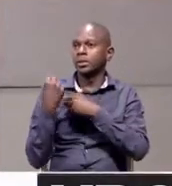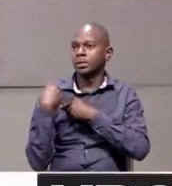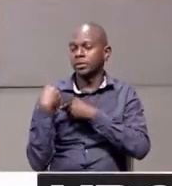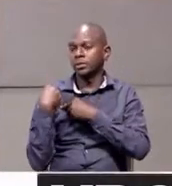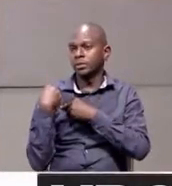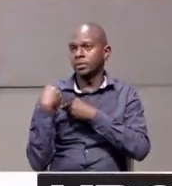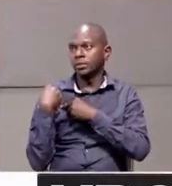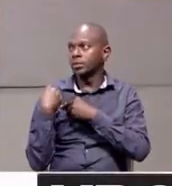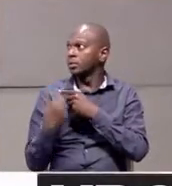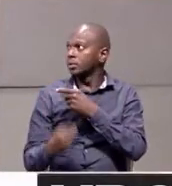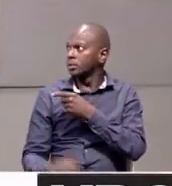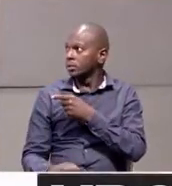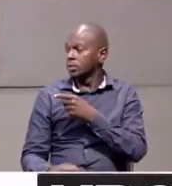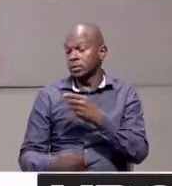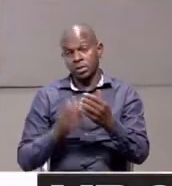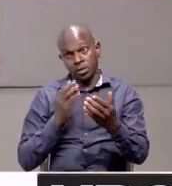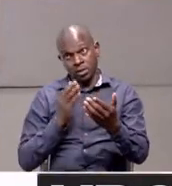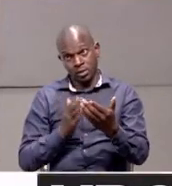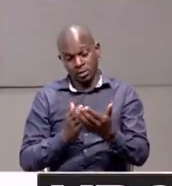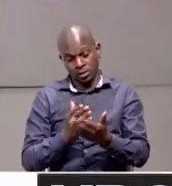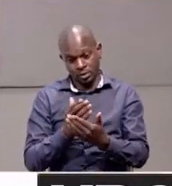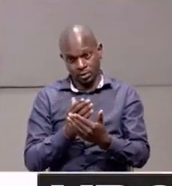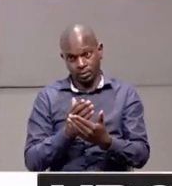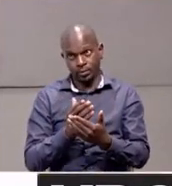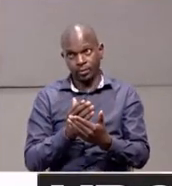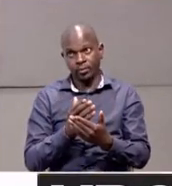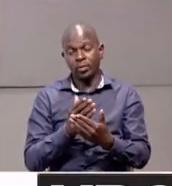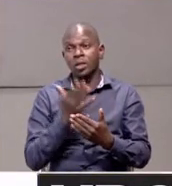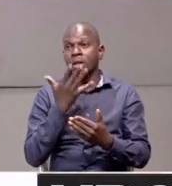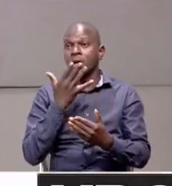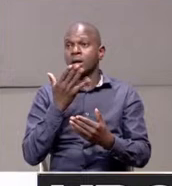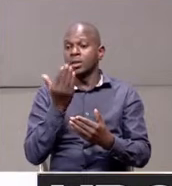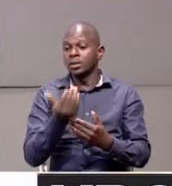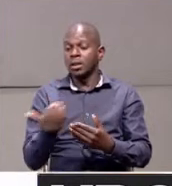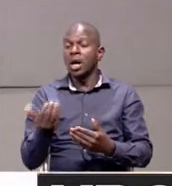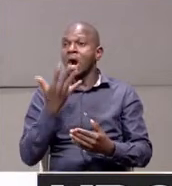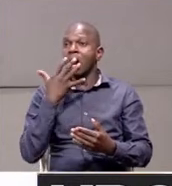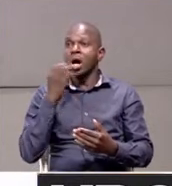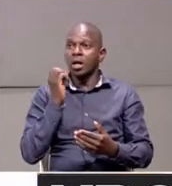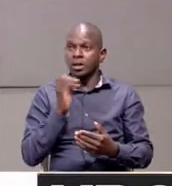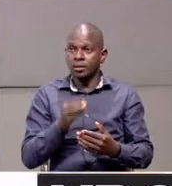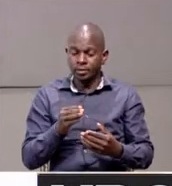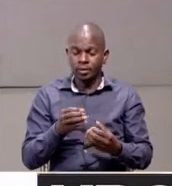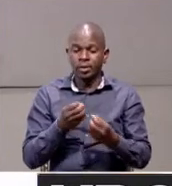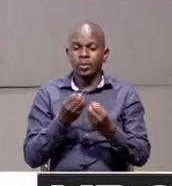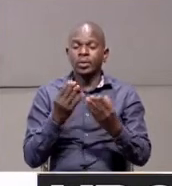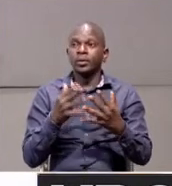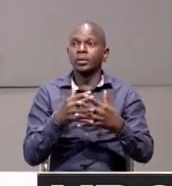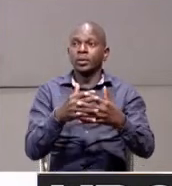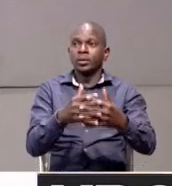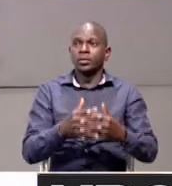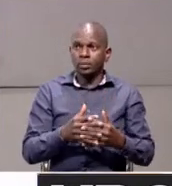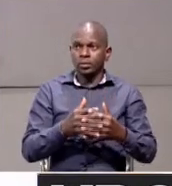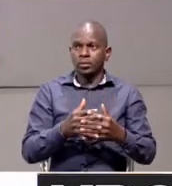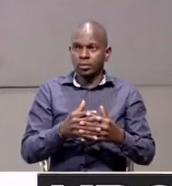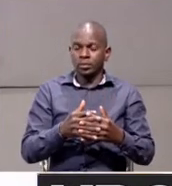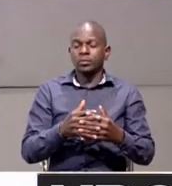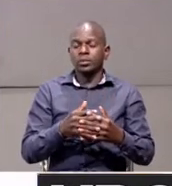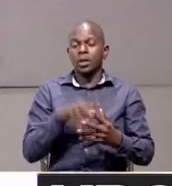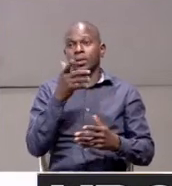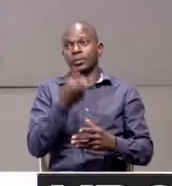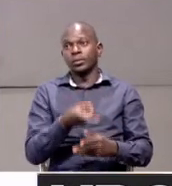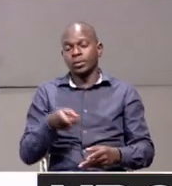responsibilities. Sexual and emotional abuse, so many cases of rape and defilement